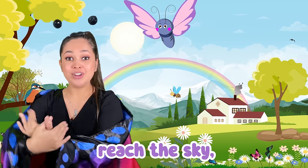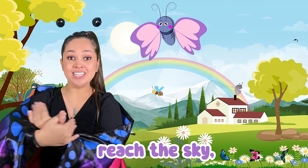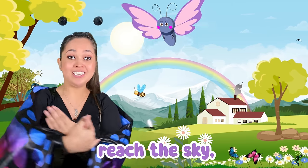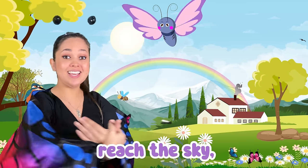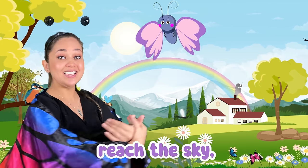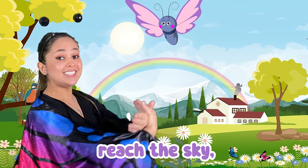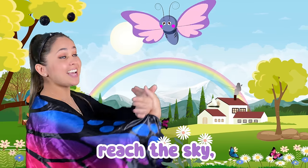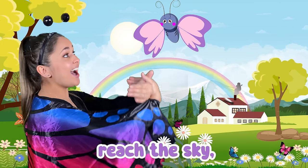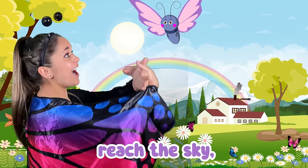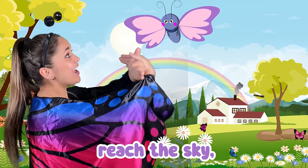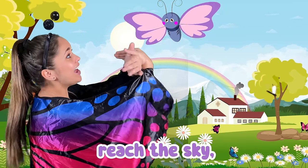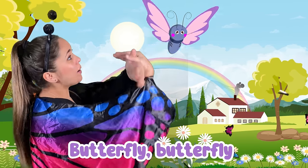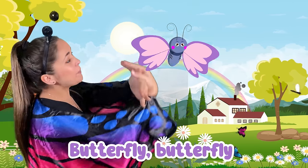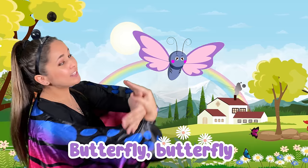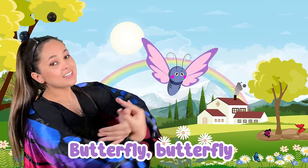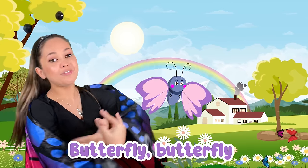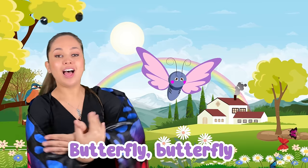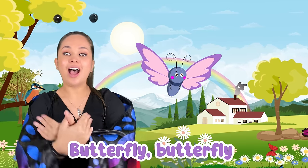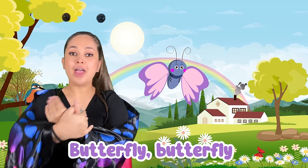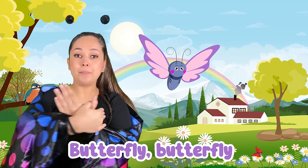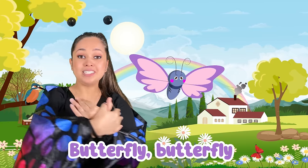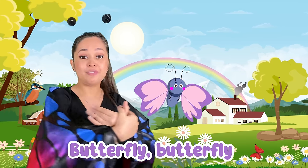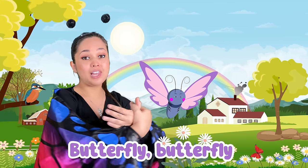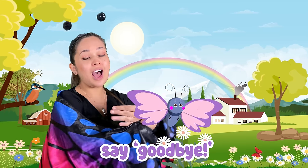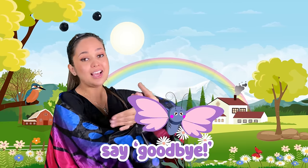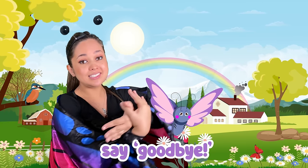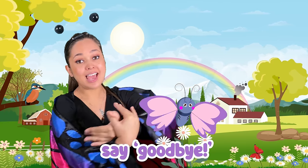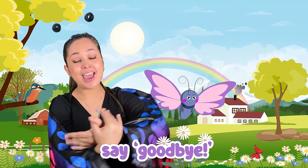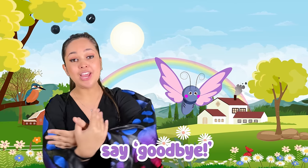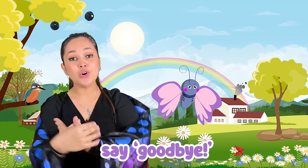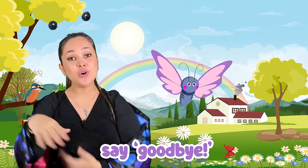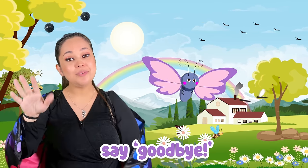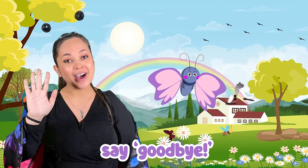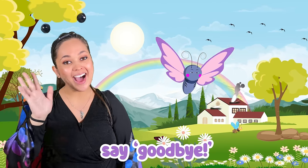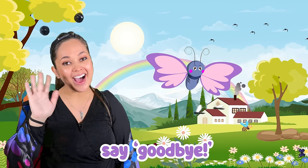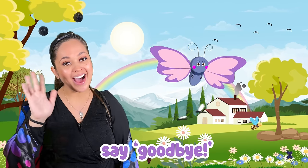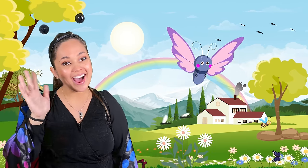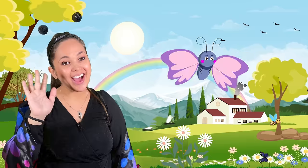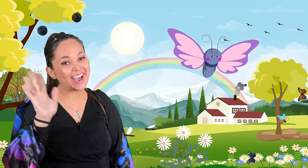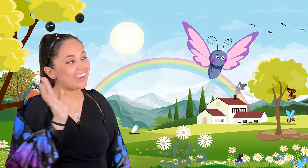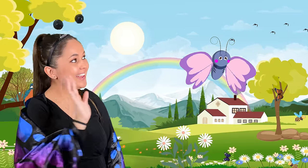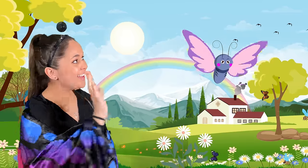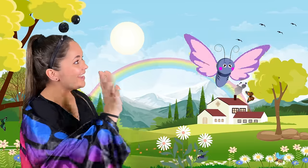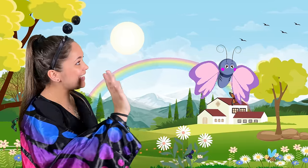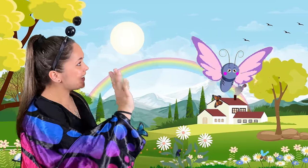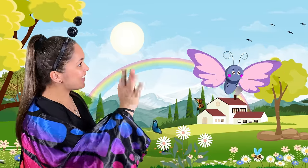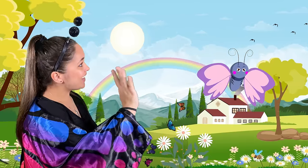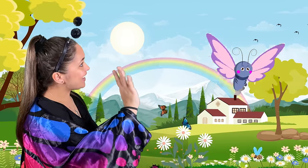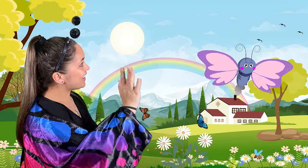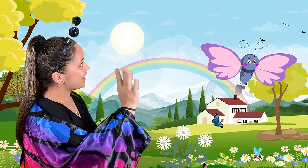butterfly, reach the sky. Butterfly, butterfly, say goodbye.